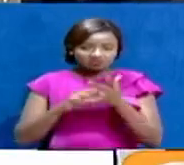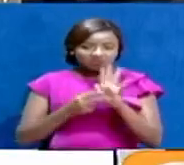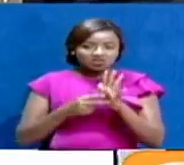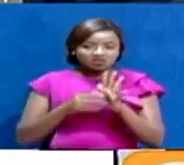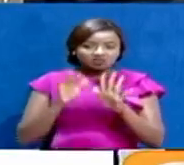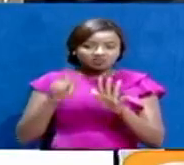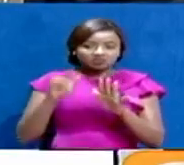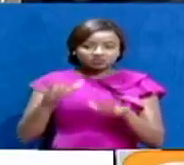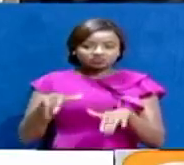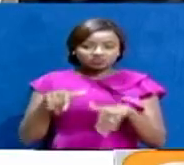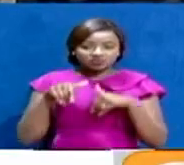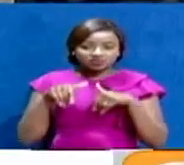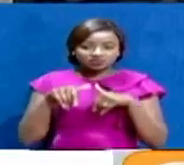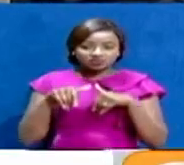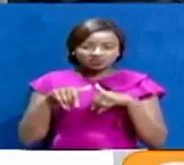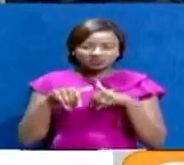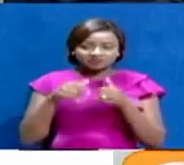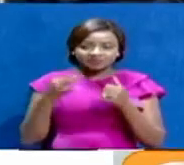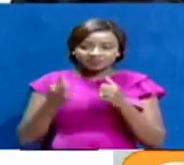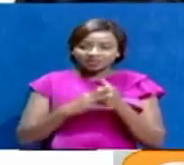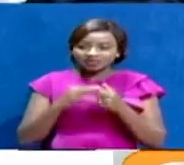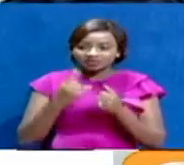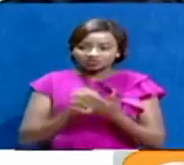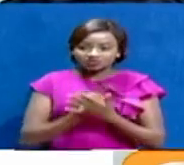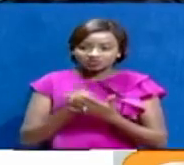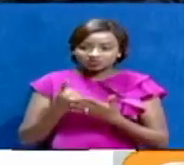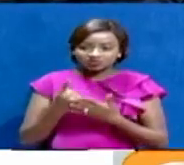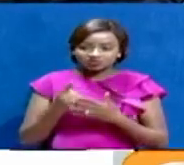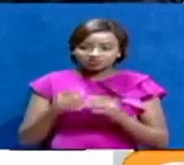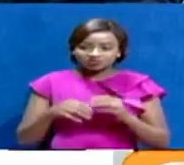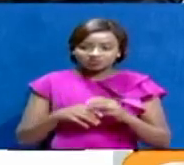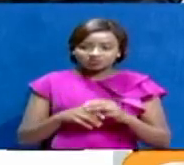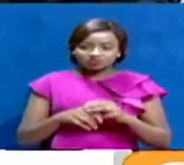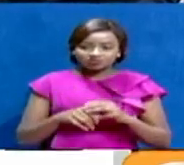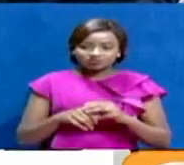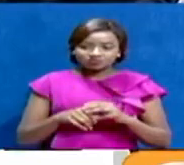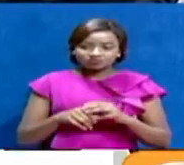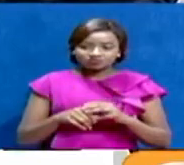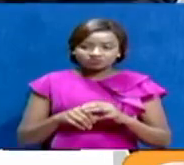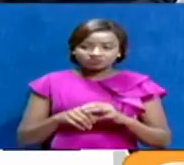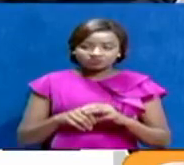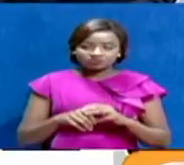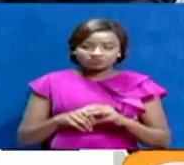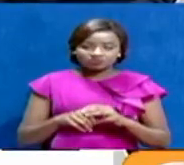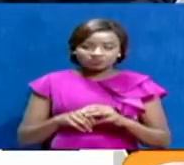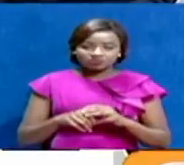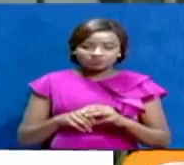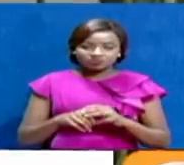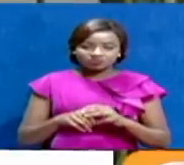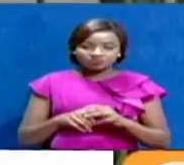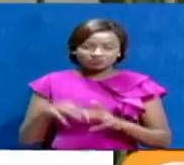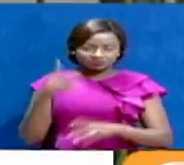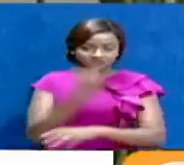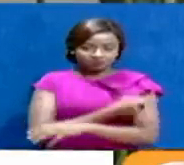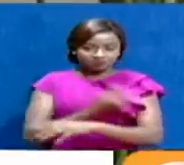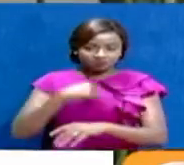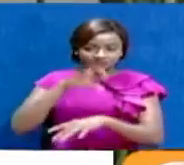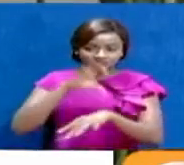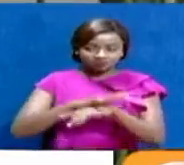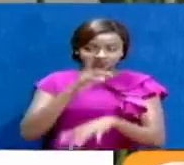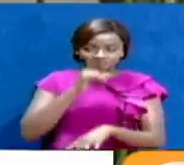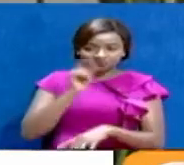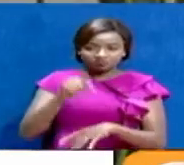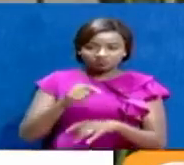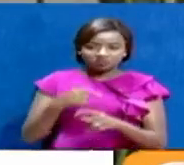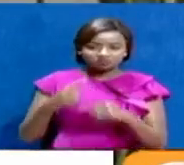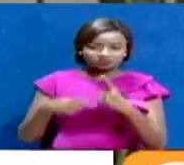what? 12 weeks? Is that the expiration? So the vaccines that we got, should be able to